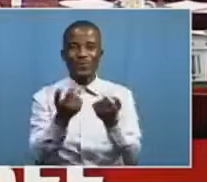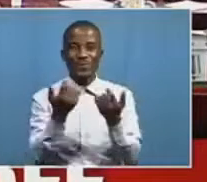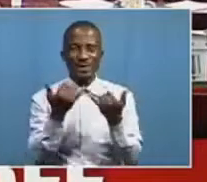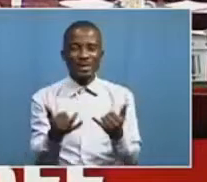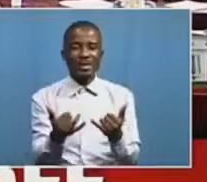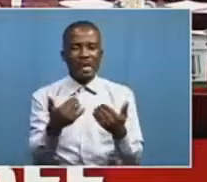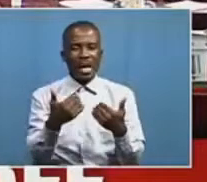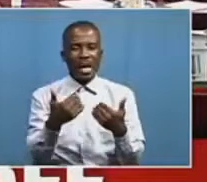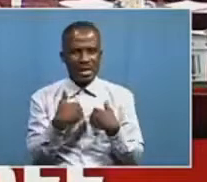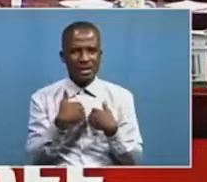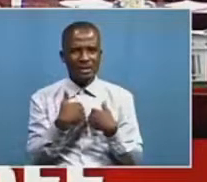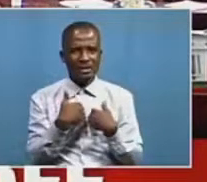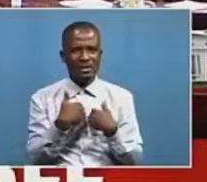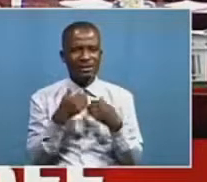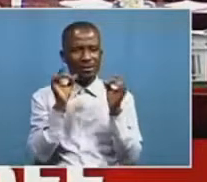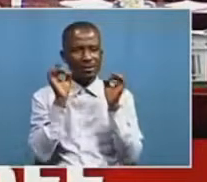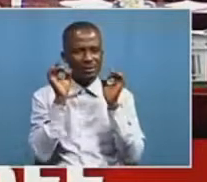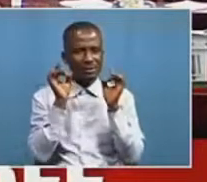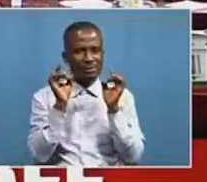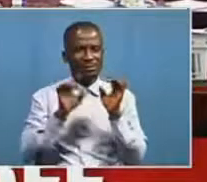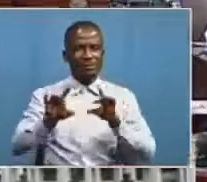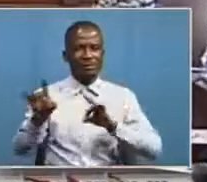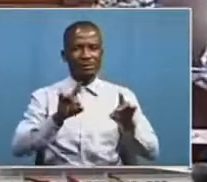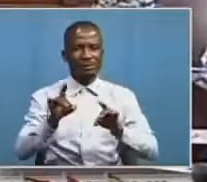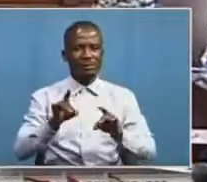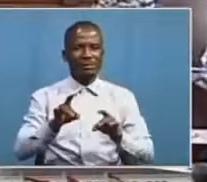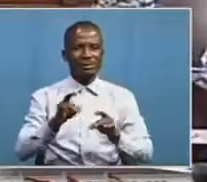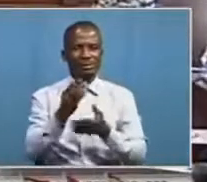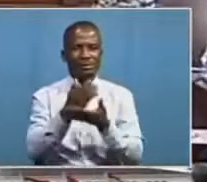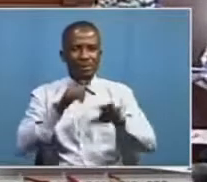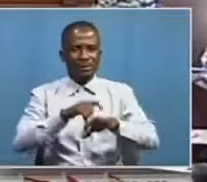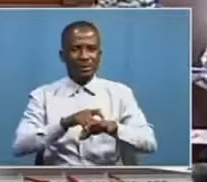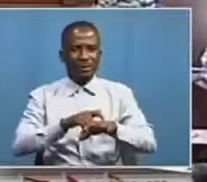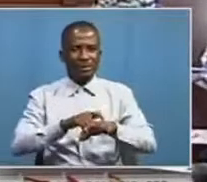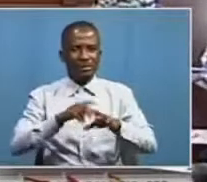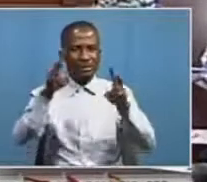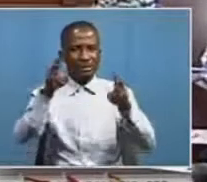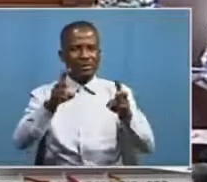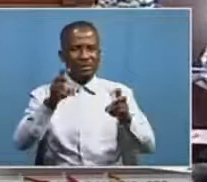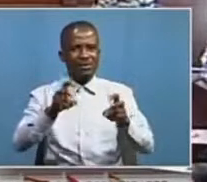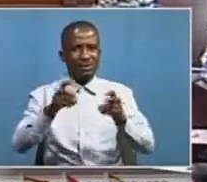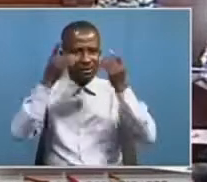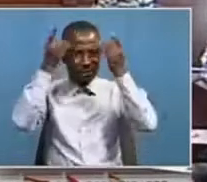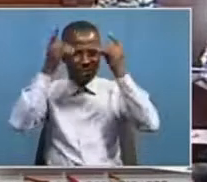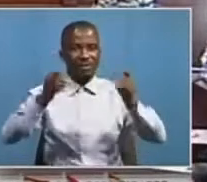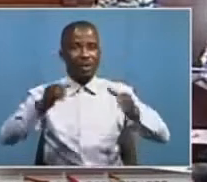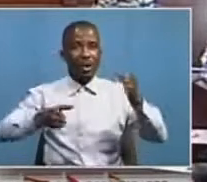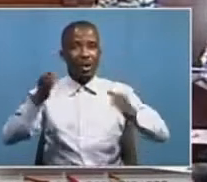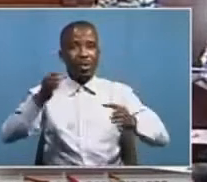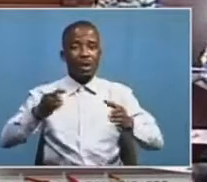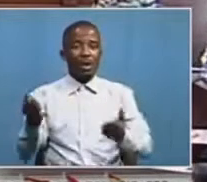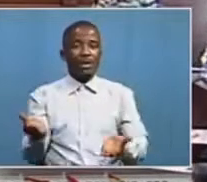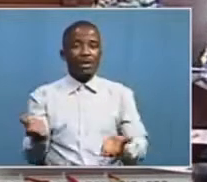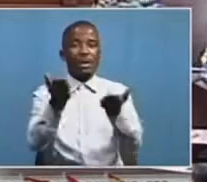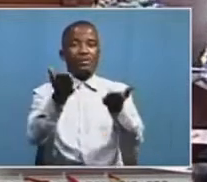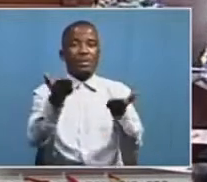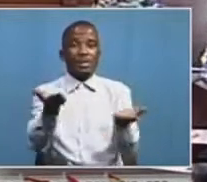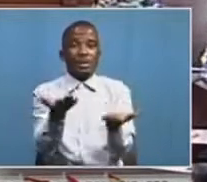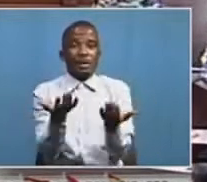have engendered the setting down of the above issue for determination by this court, as